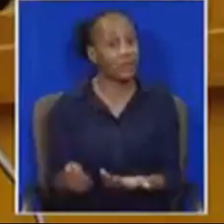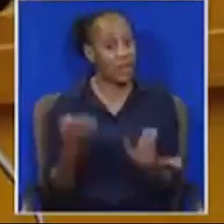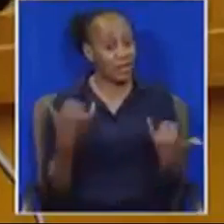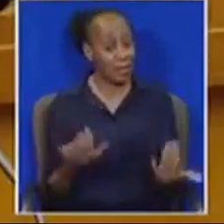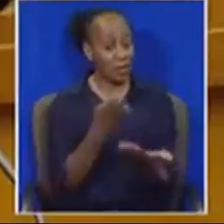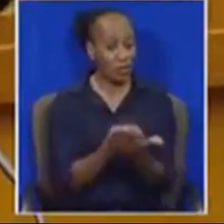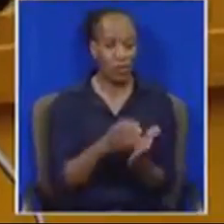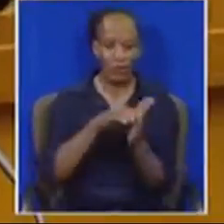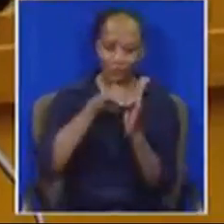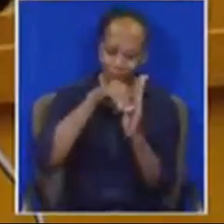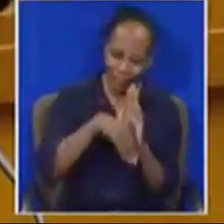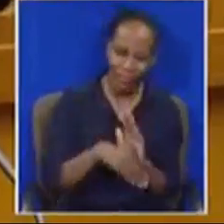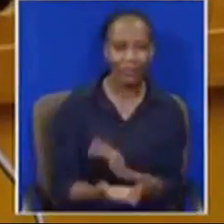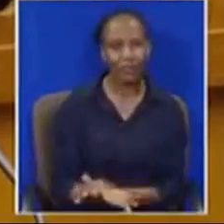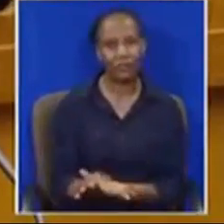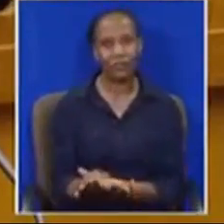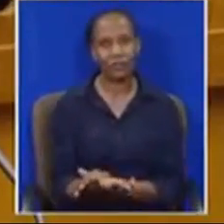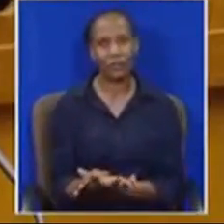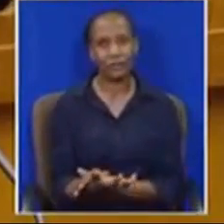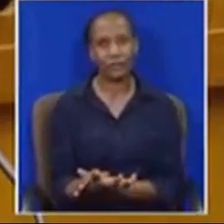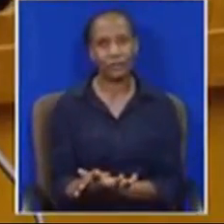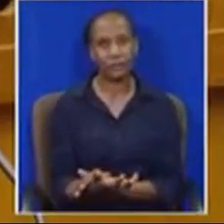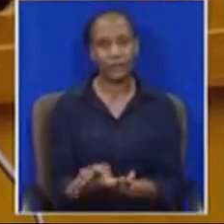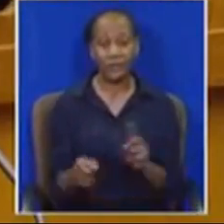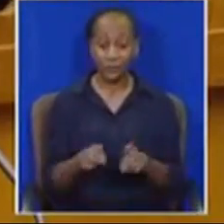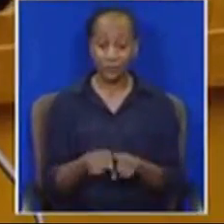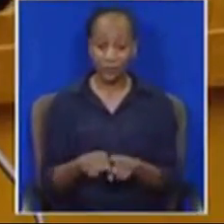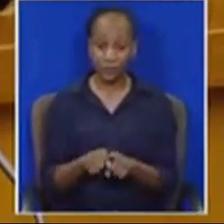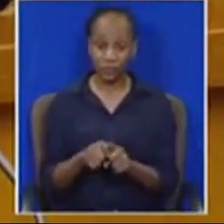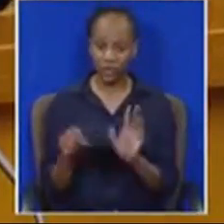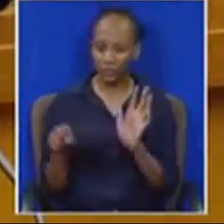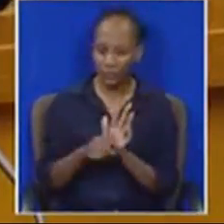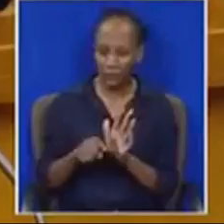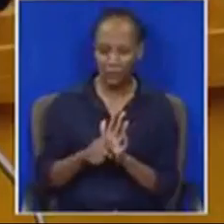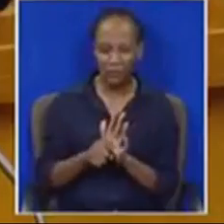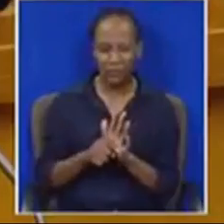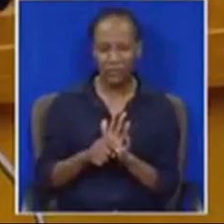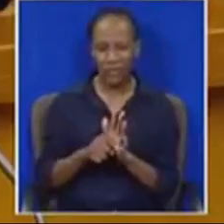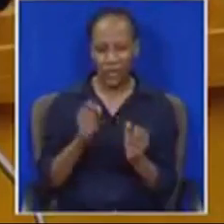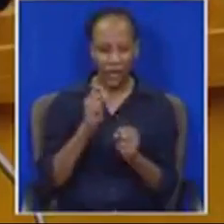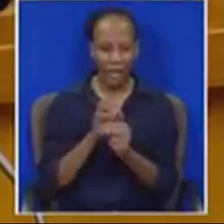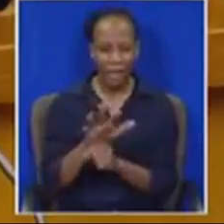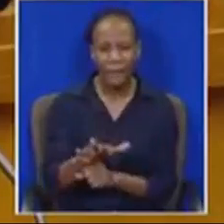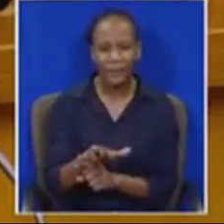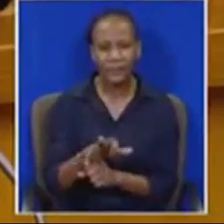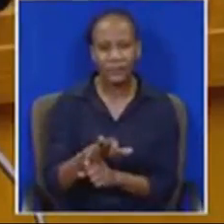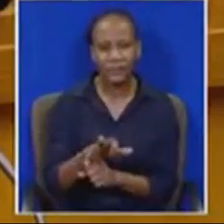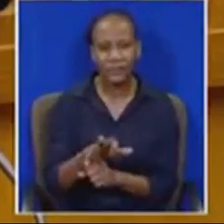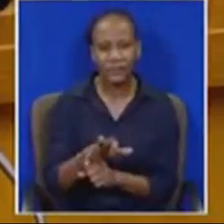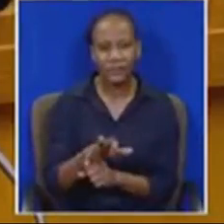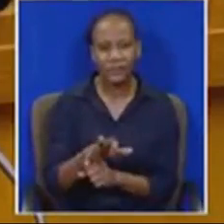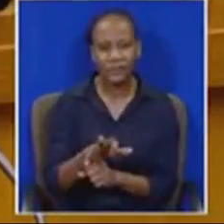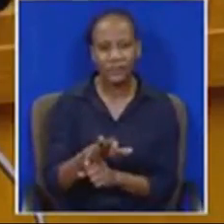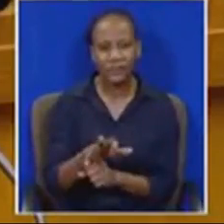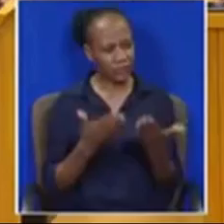economy, which has also negatively impacted our social services and agricultural